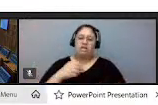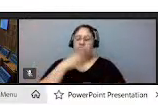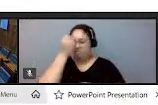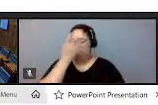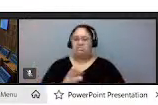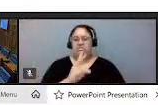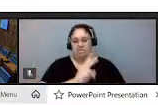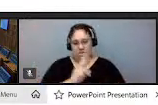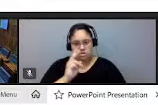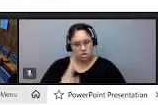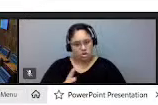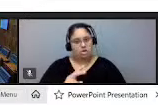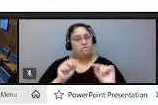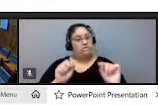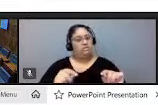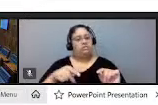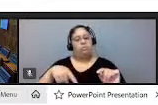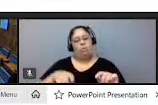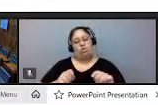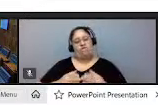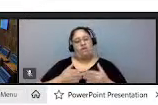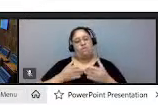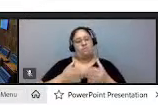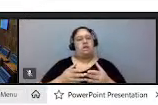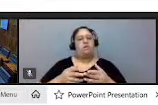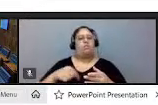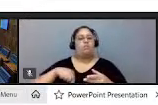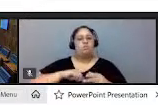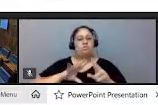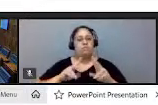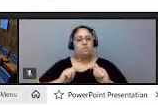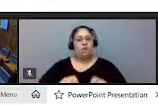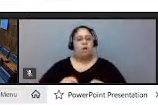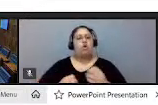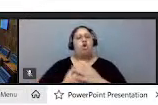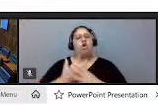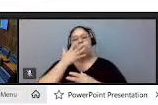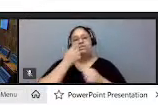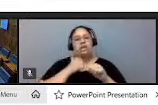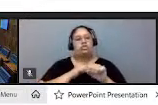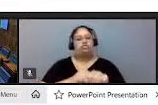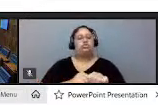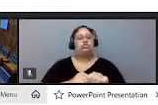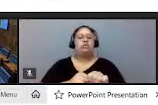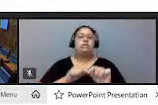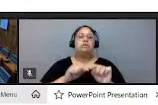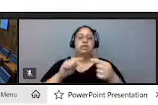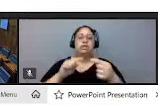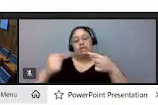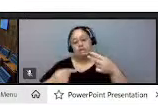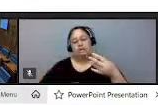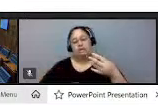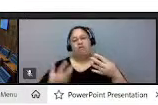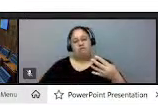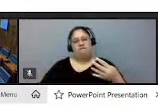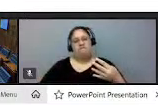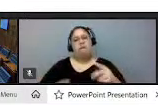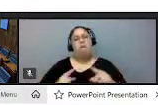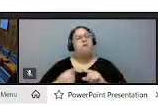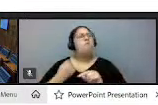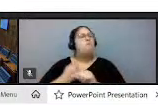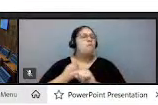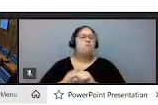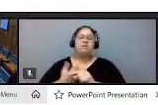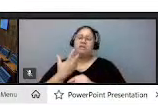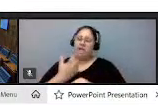chairperson the port of Cape Town's growth strategy and I think we can call it different naming conventions but there's always been a